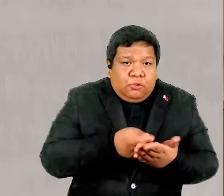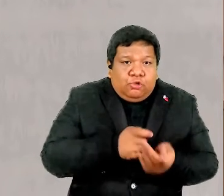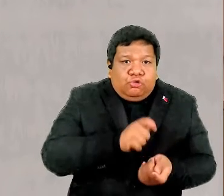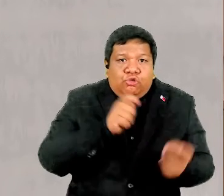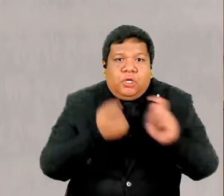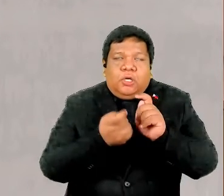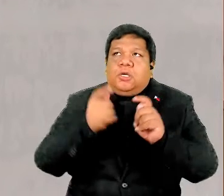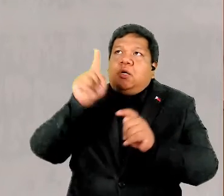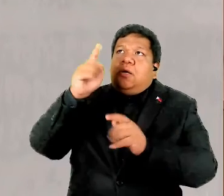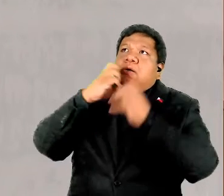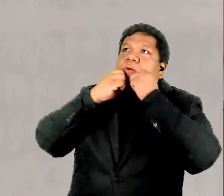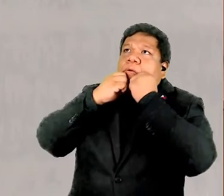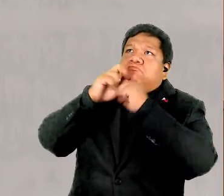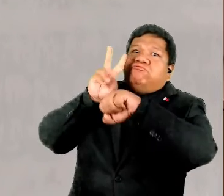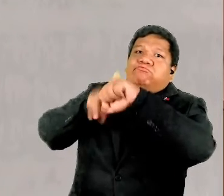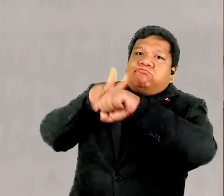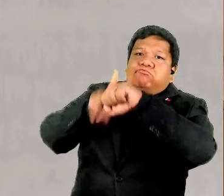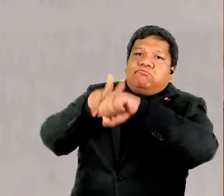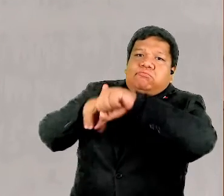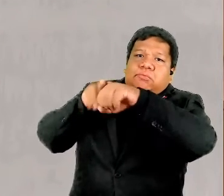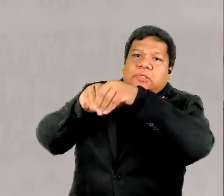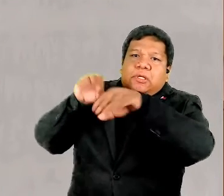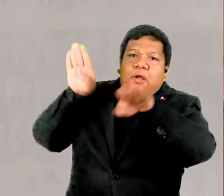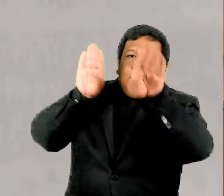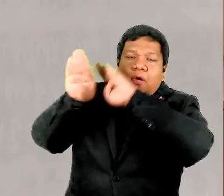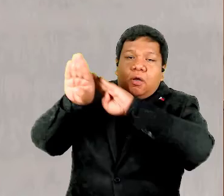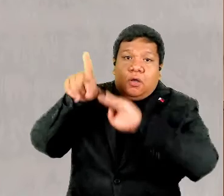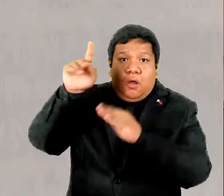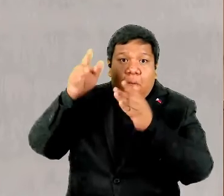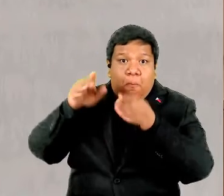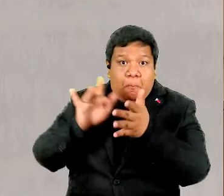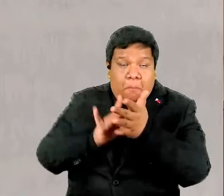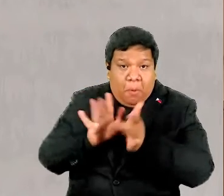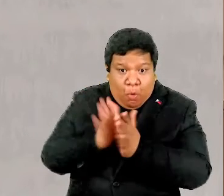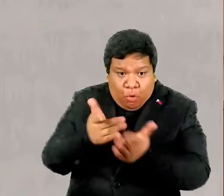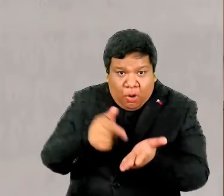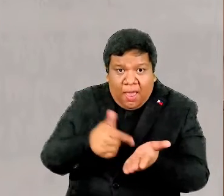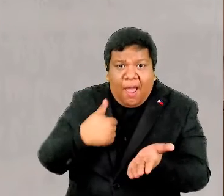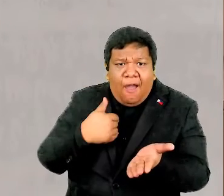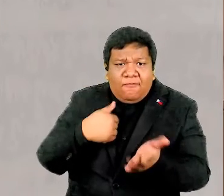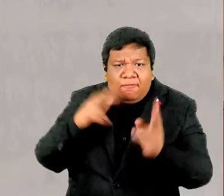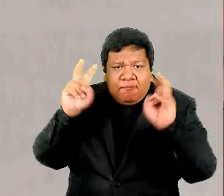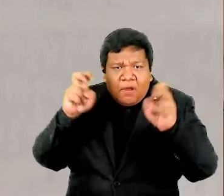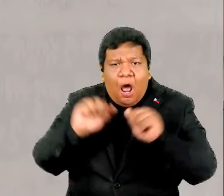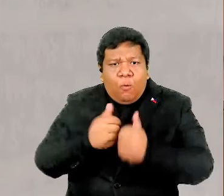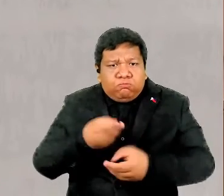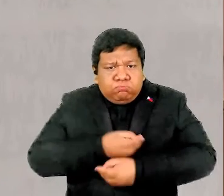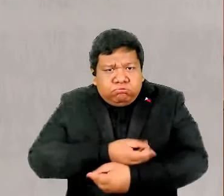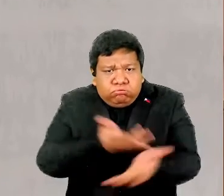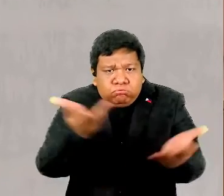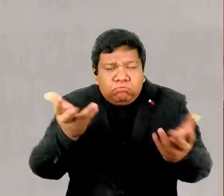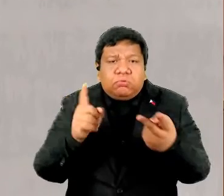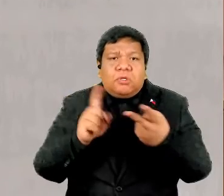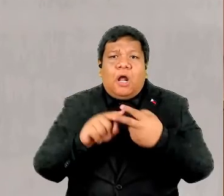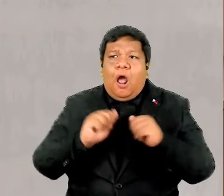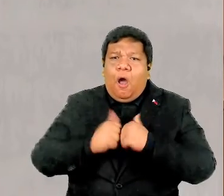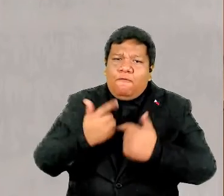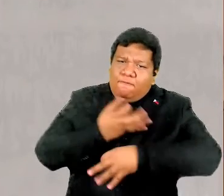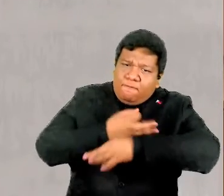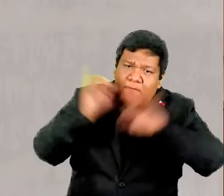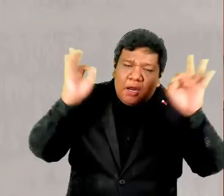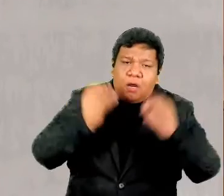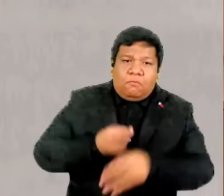into heavenly one. That is why the Bible is flooded with verses on giving generously, giving